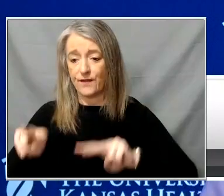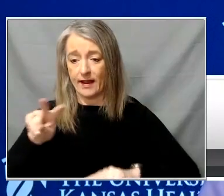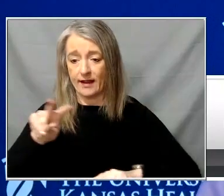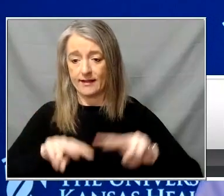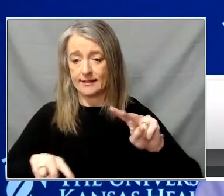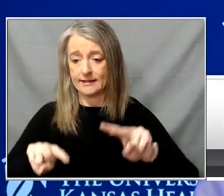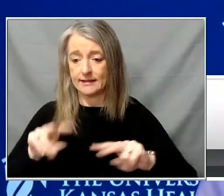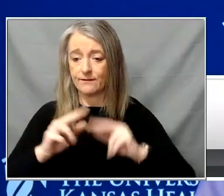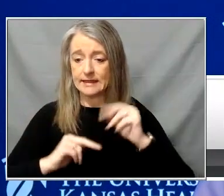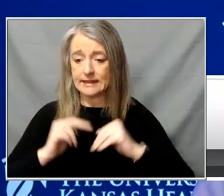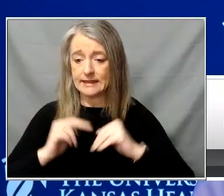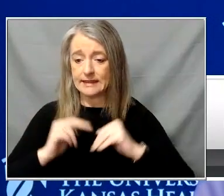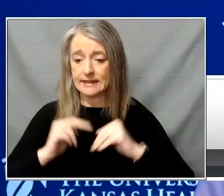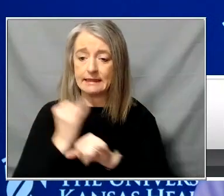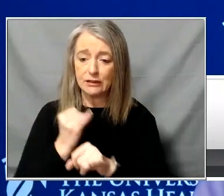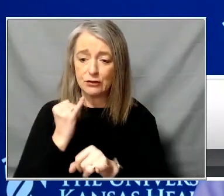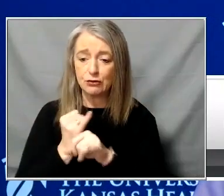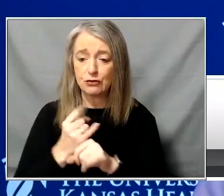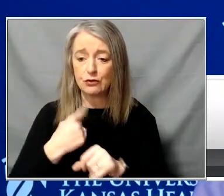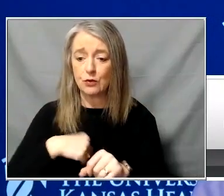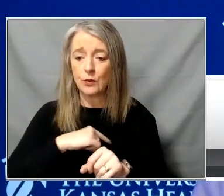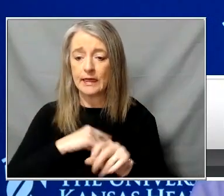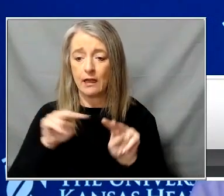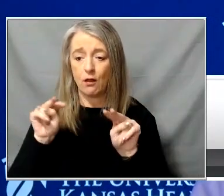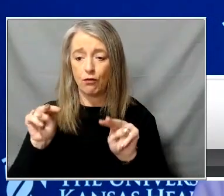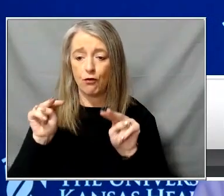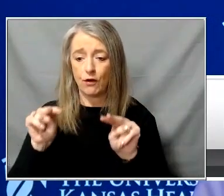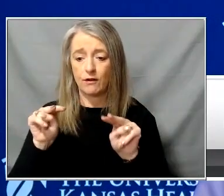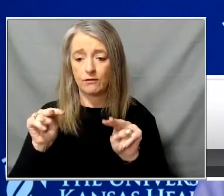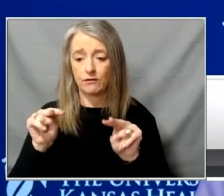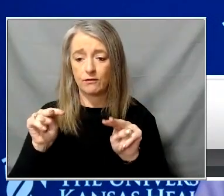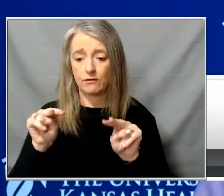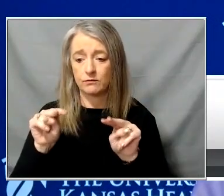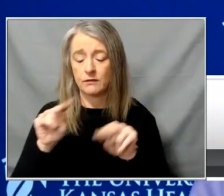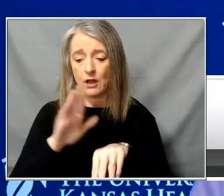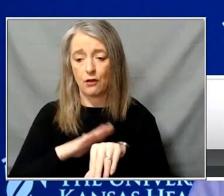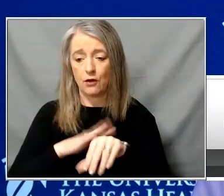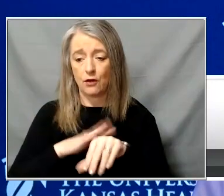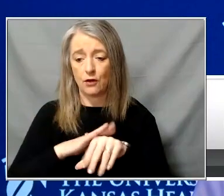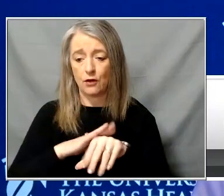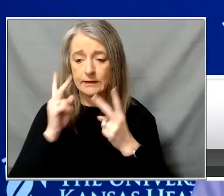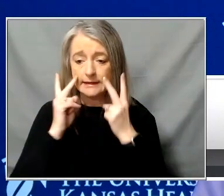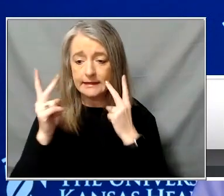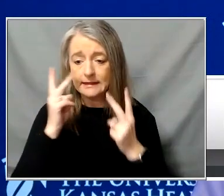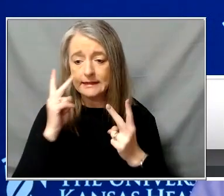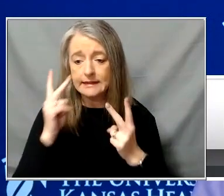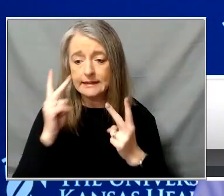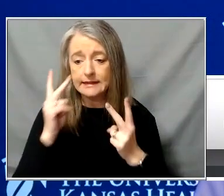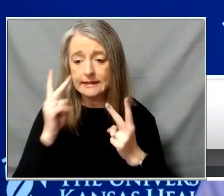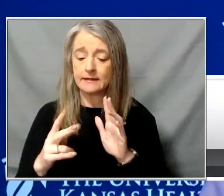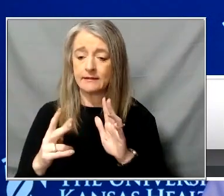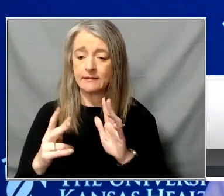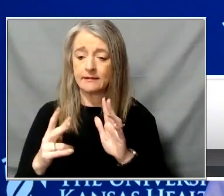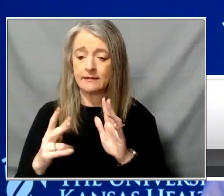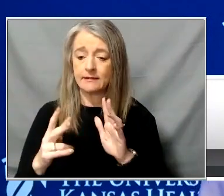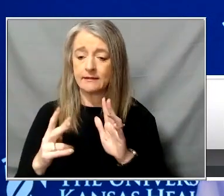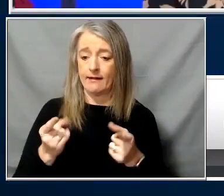there can be other diseases that can emerge, and I think it is vitally important to set up those global and those